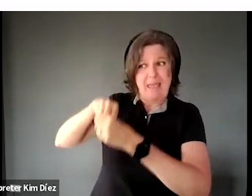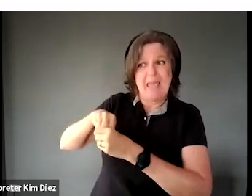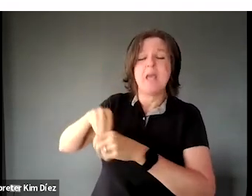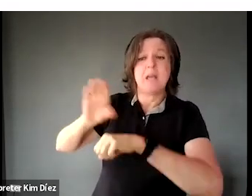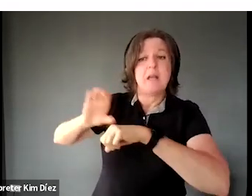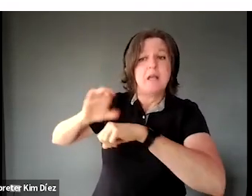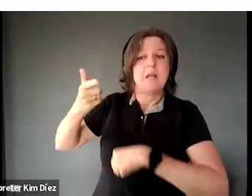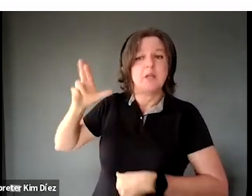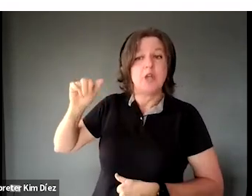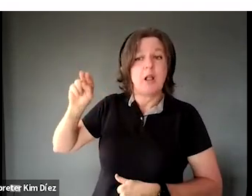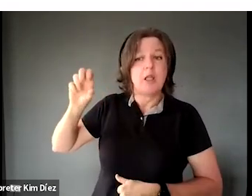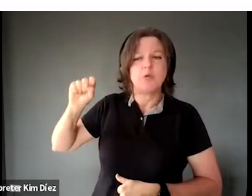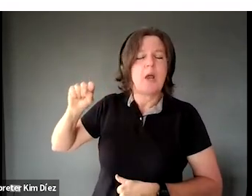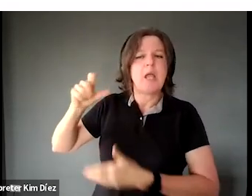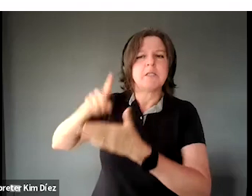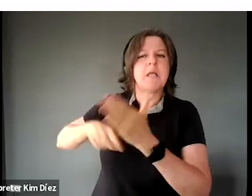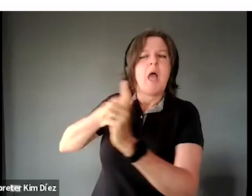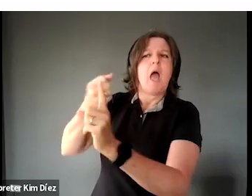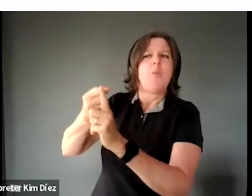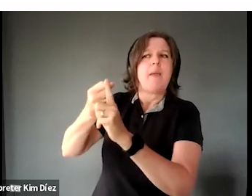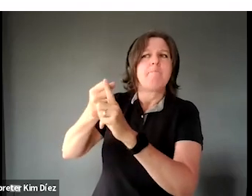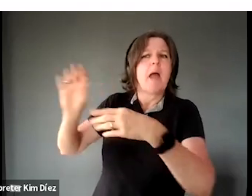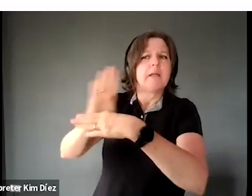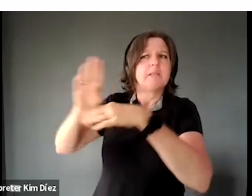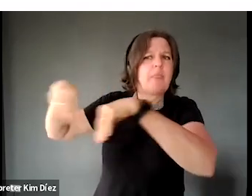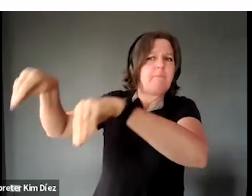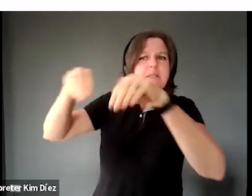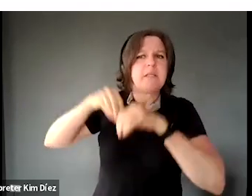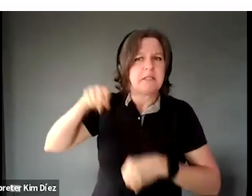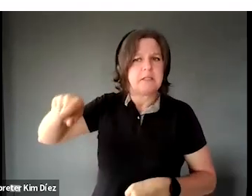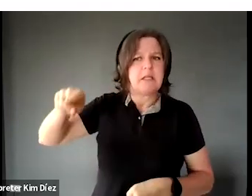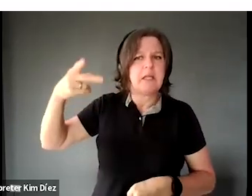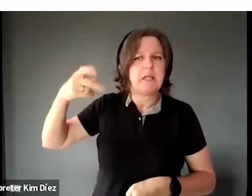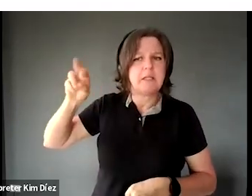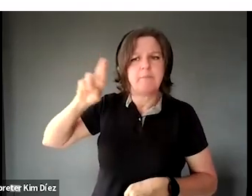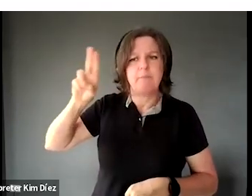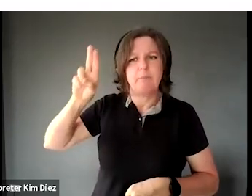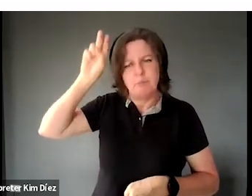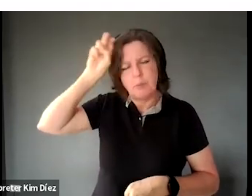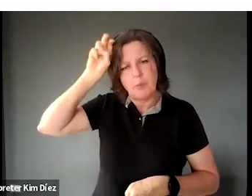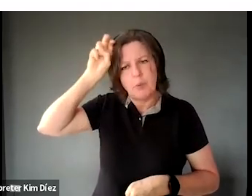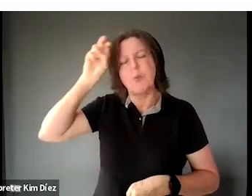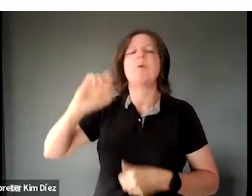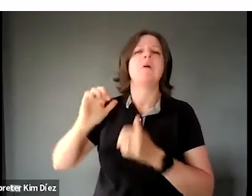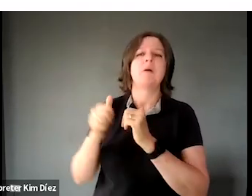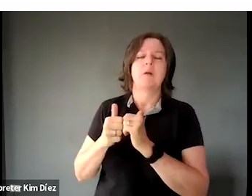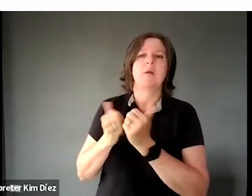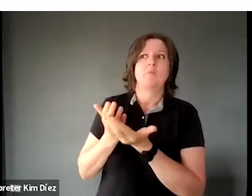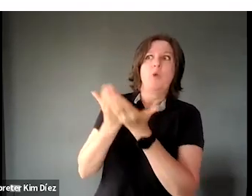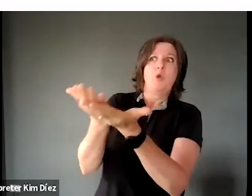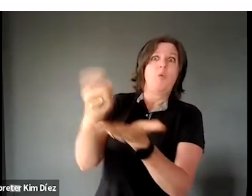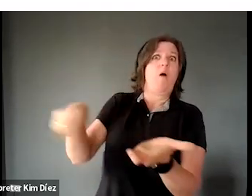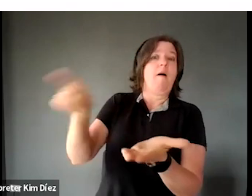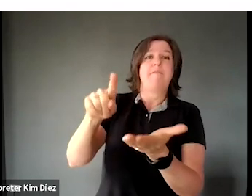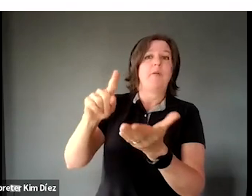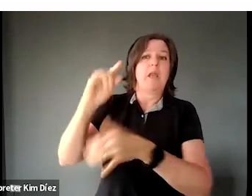high concentrations of cadmium in beans and the marketing of Peru. What